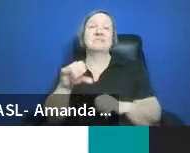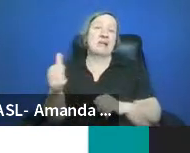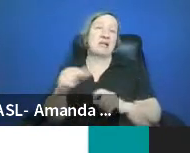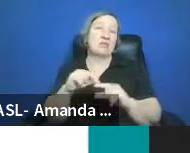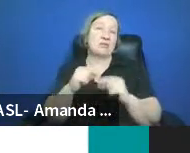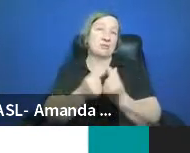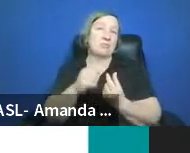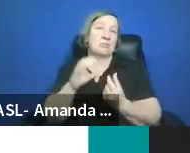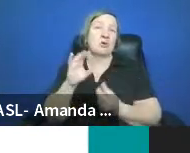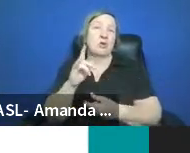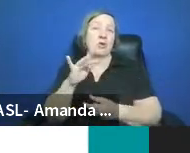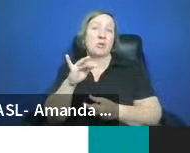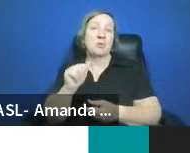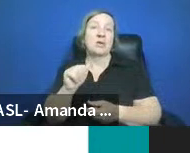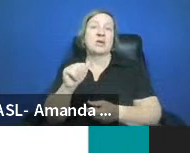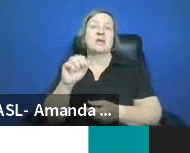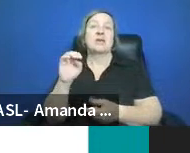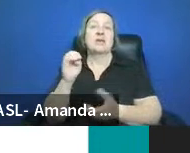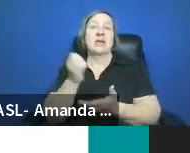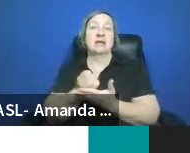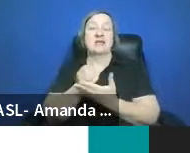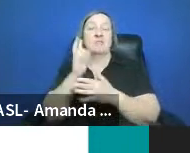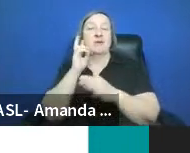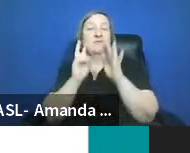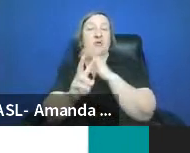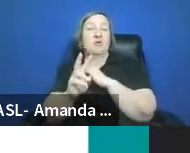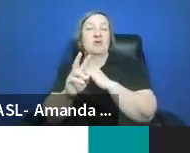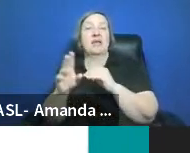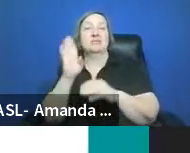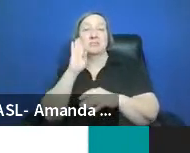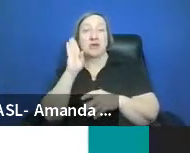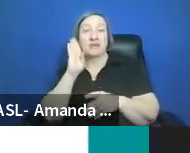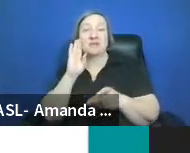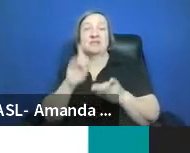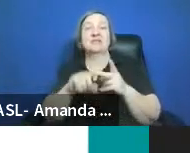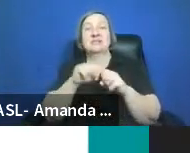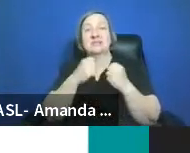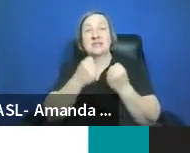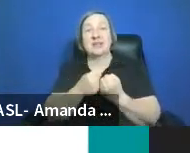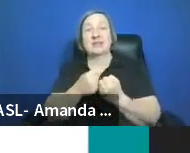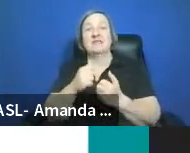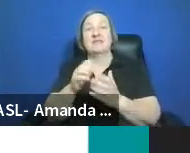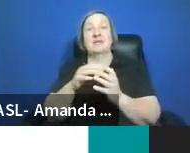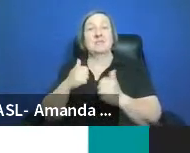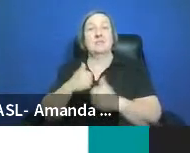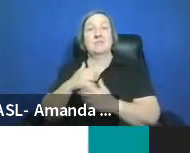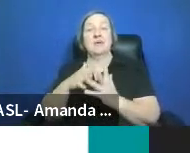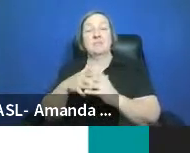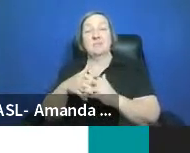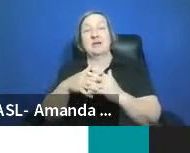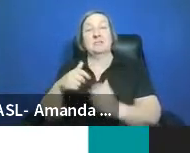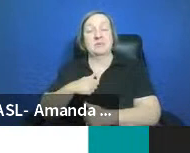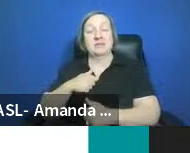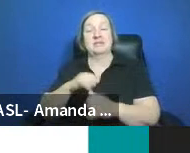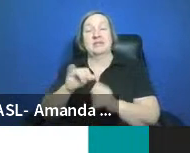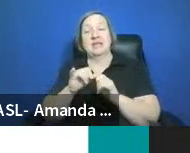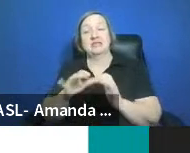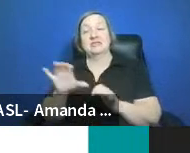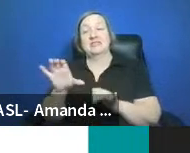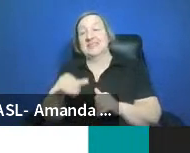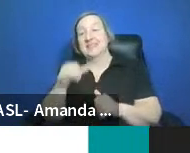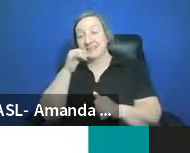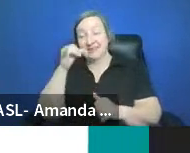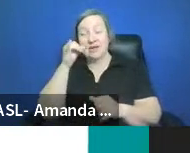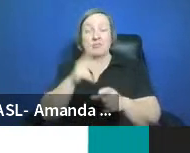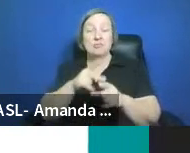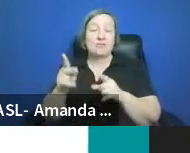as the Columbia Economics Forecast Breakfast, Society of American Military Engineers, I think it was just yesterday, Professional Engineers